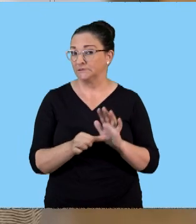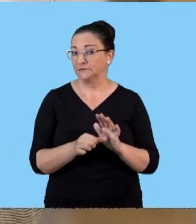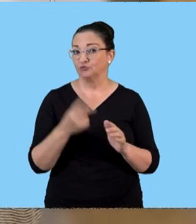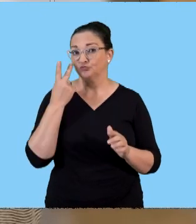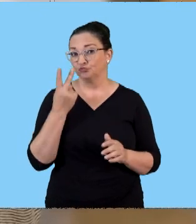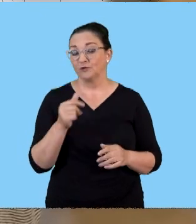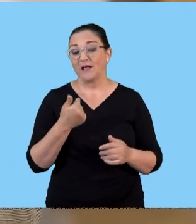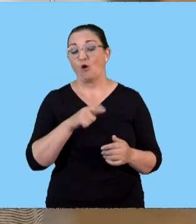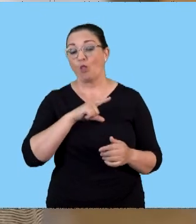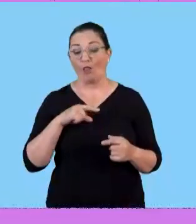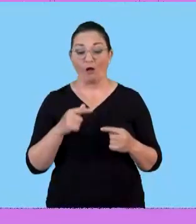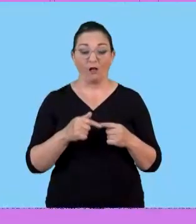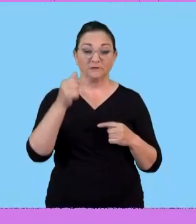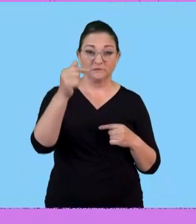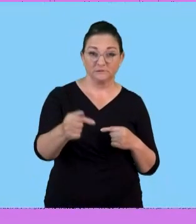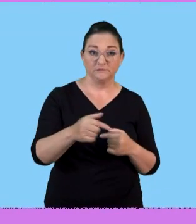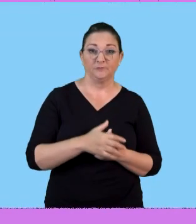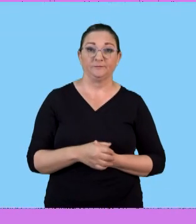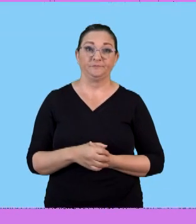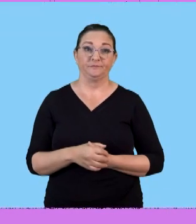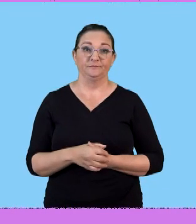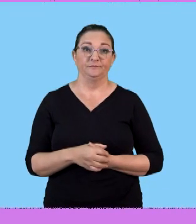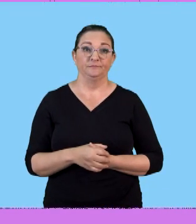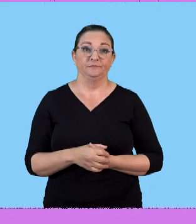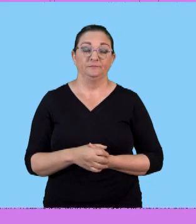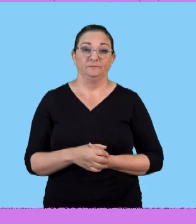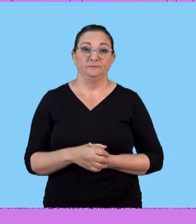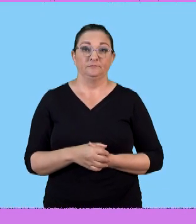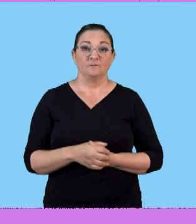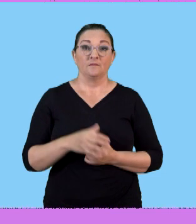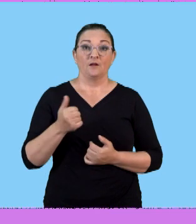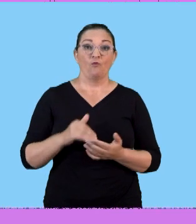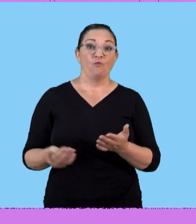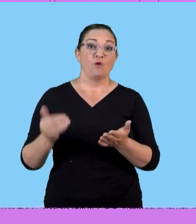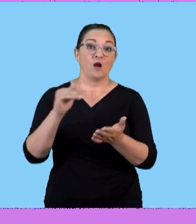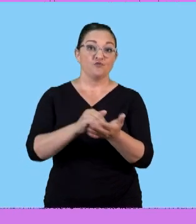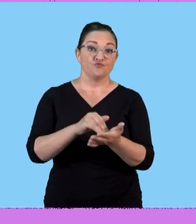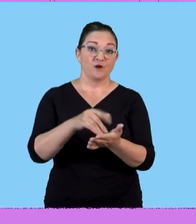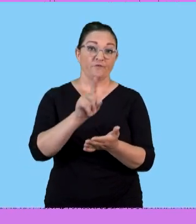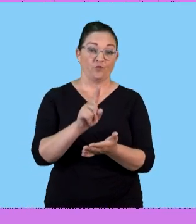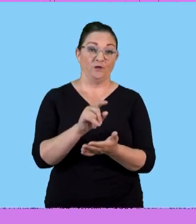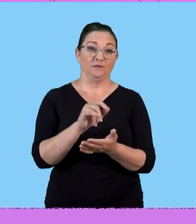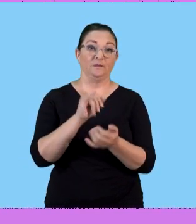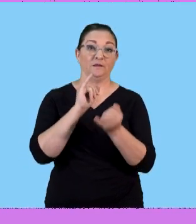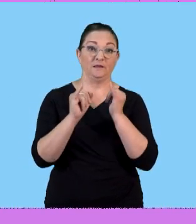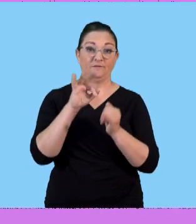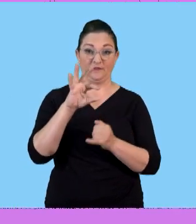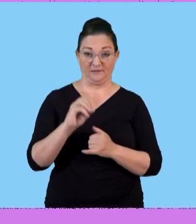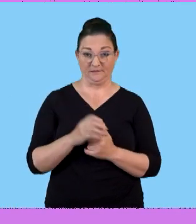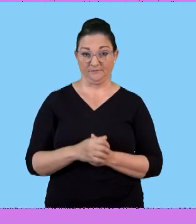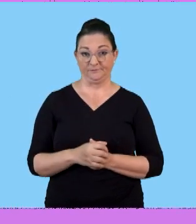first need to establish how long it took, right? I'll do this here. So we are saying you'll arrive at